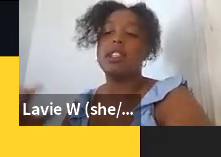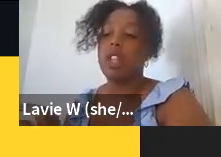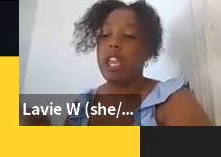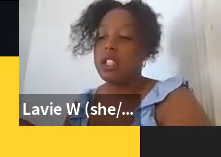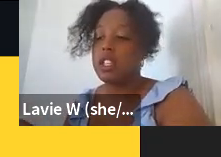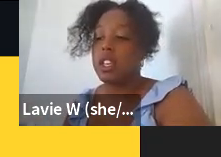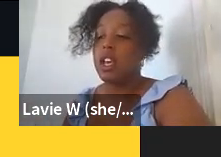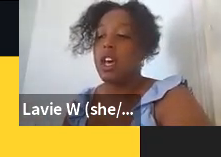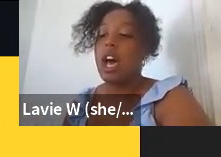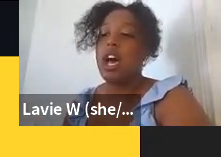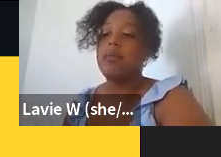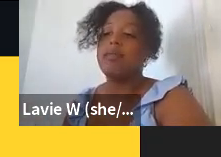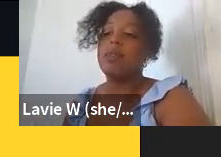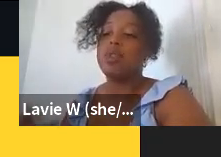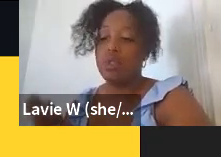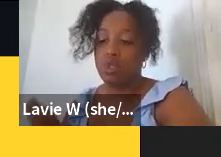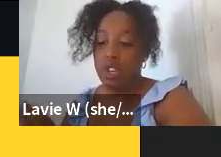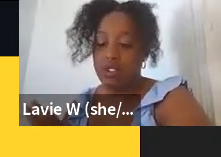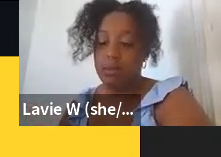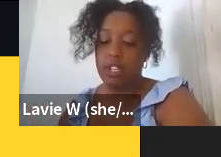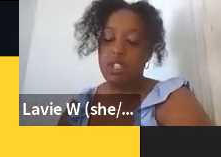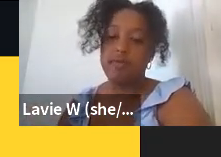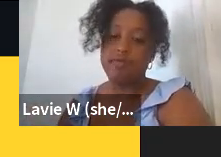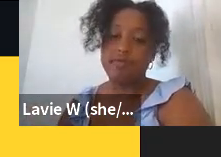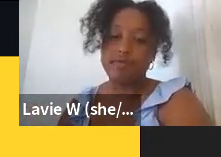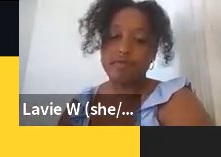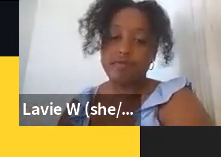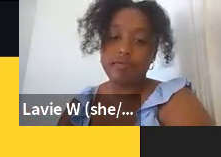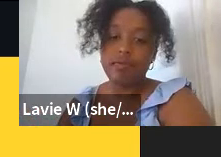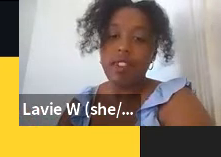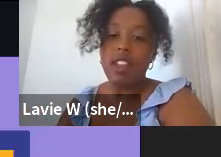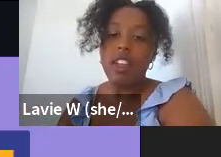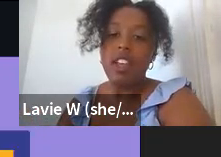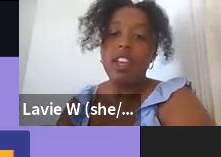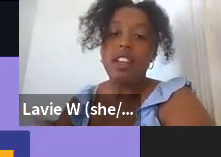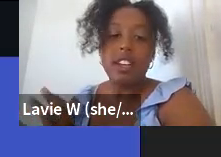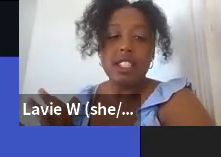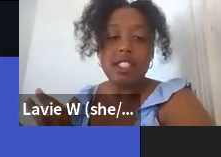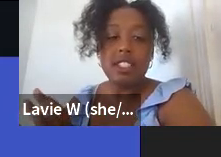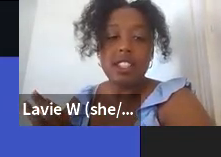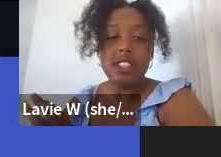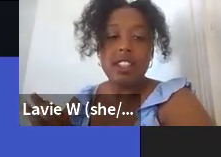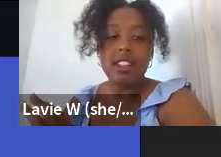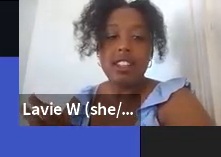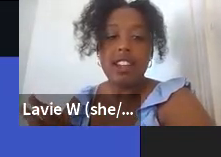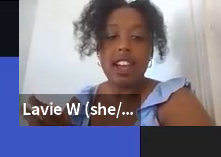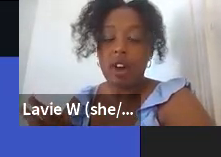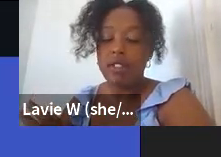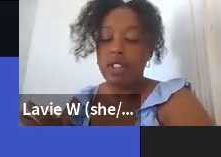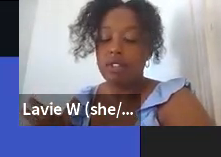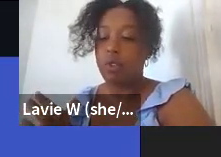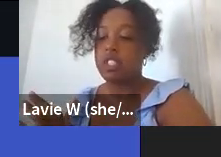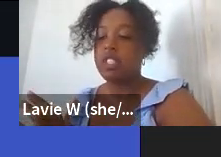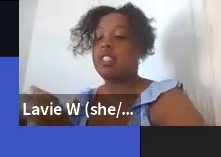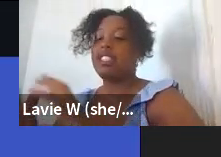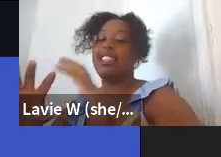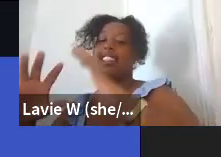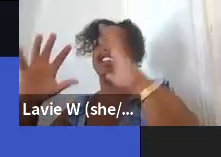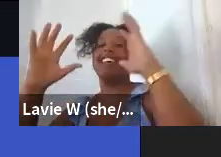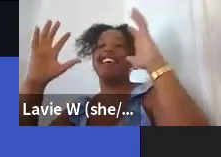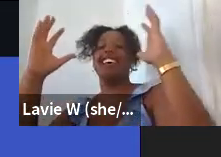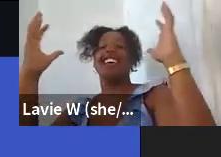to stimulate social transformation. There is, however,